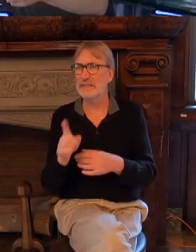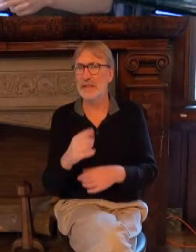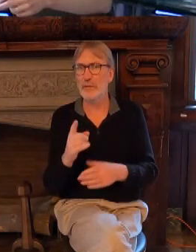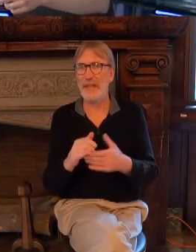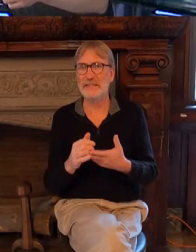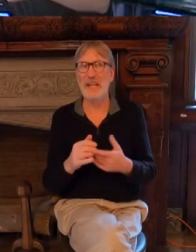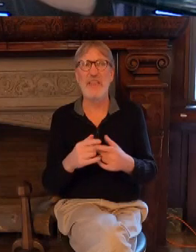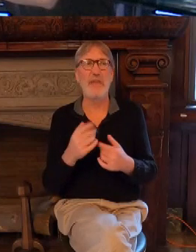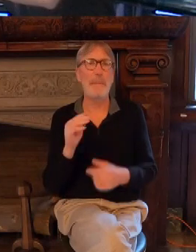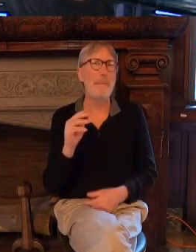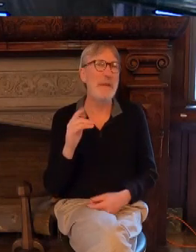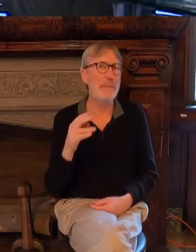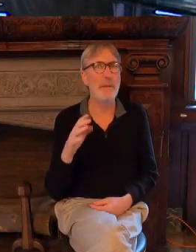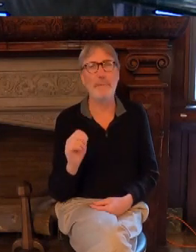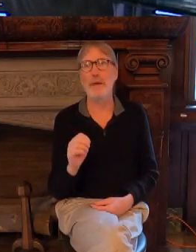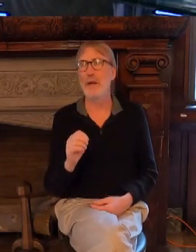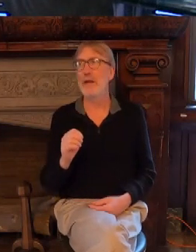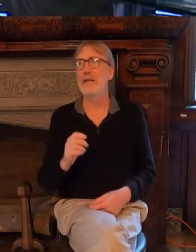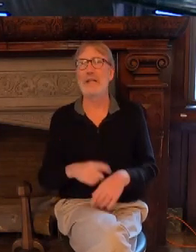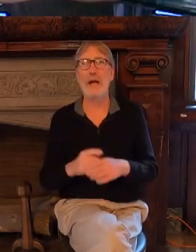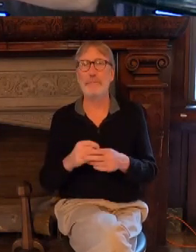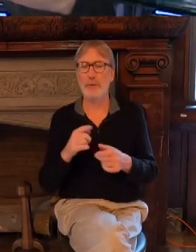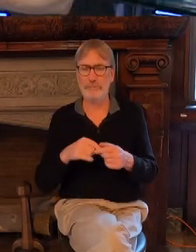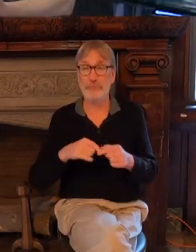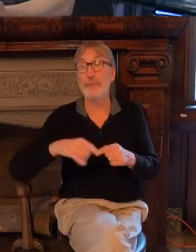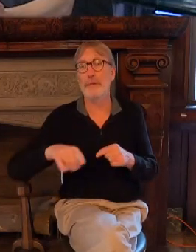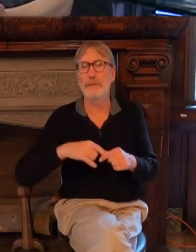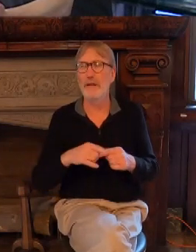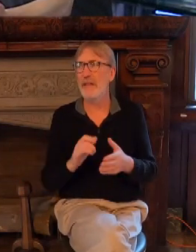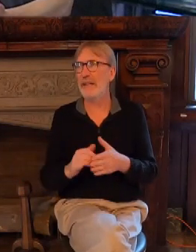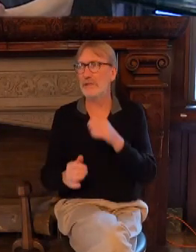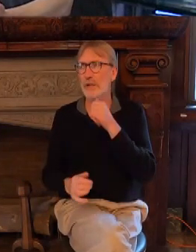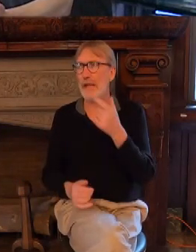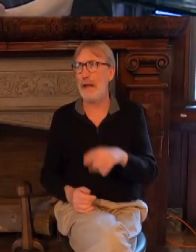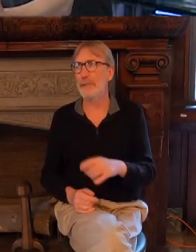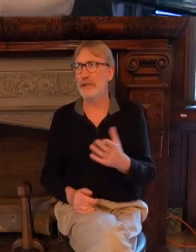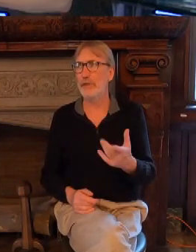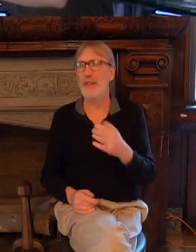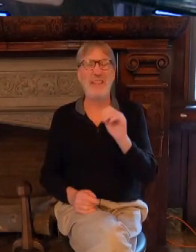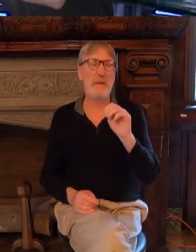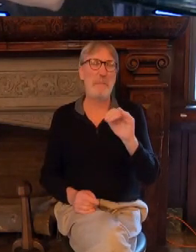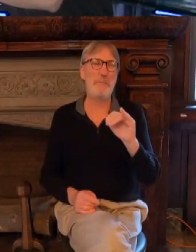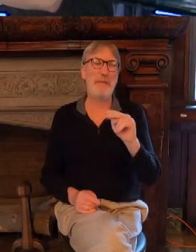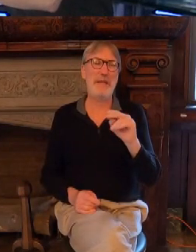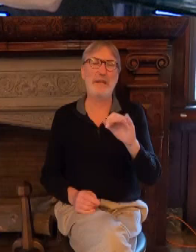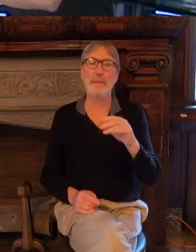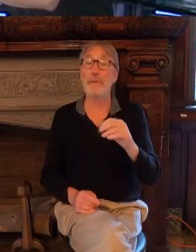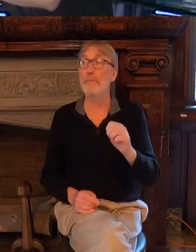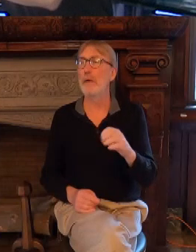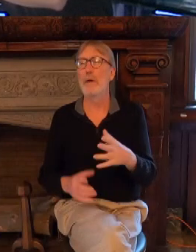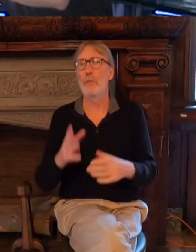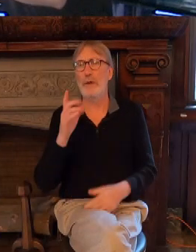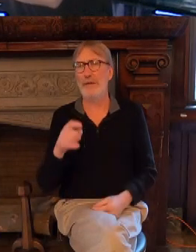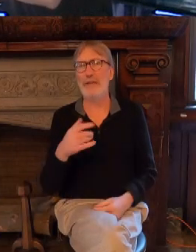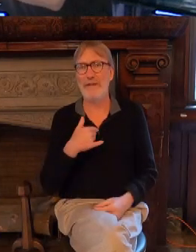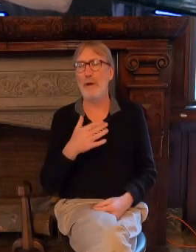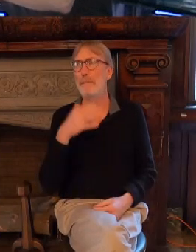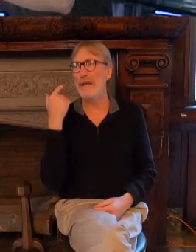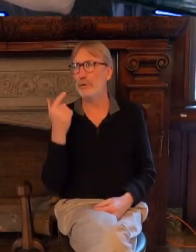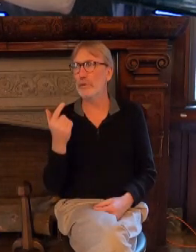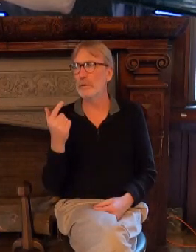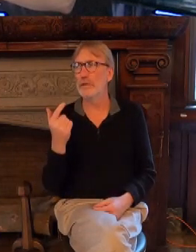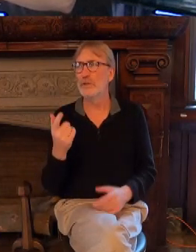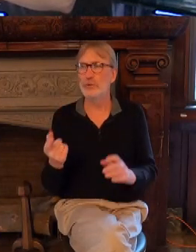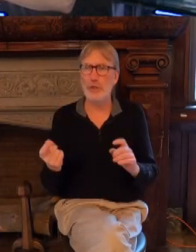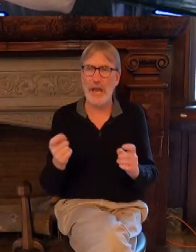time you need to basically get your peds here, peds there. That's not gonna happen here either, because we're gonna have to have some form of better,